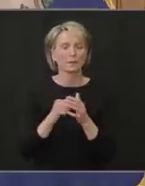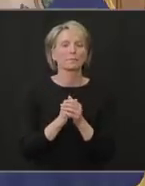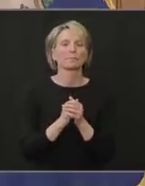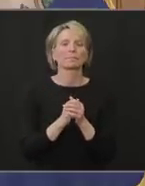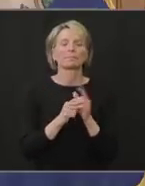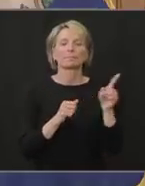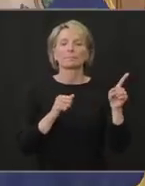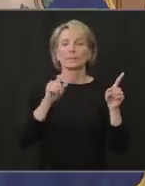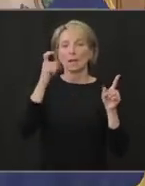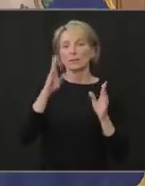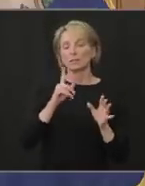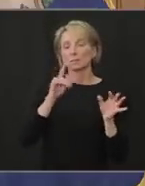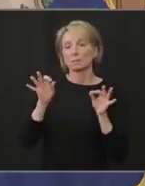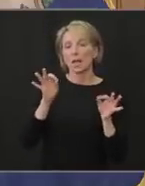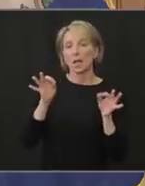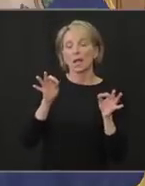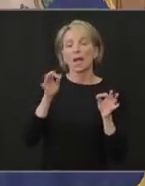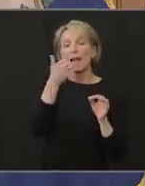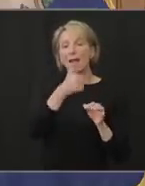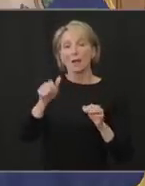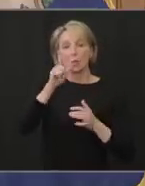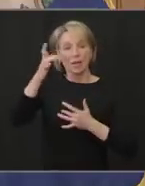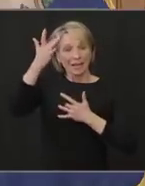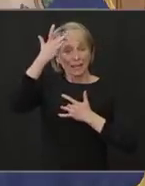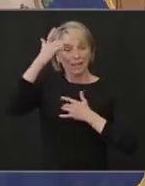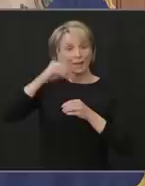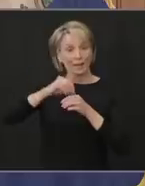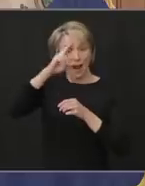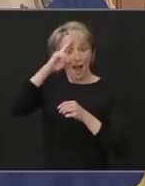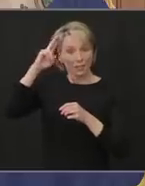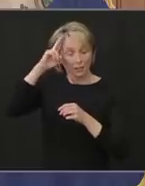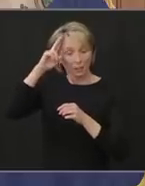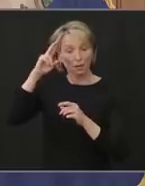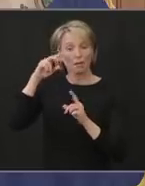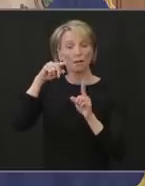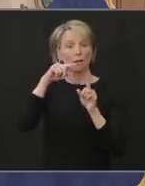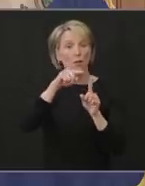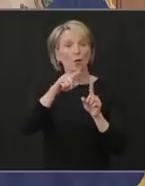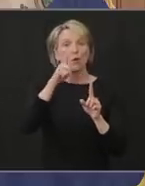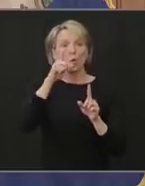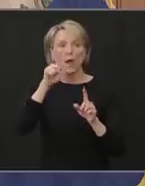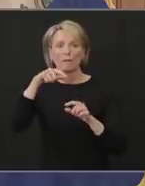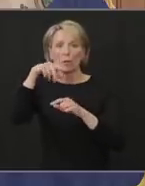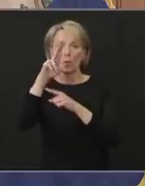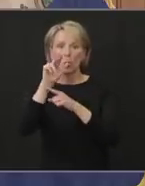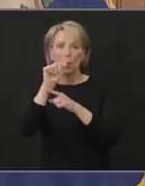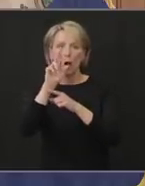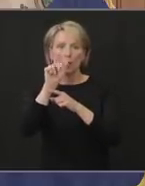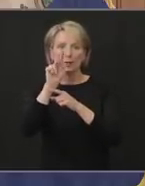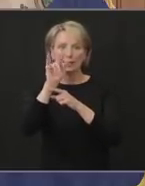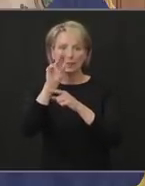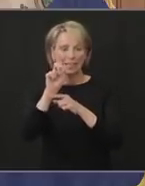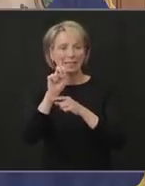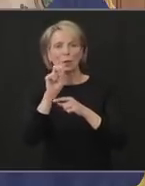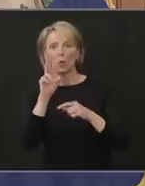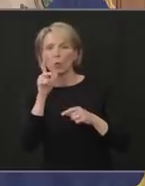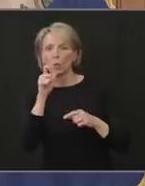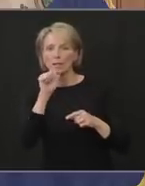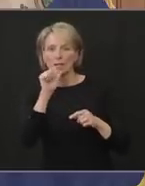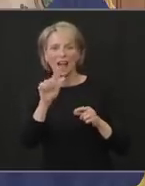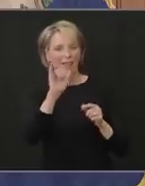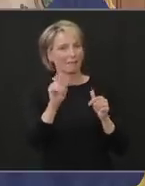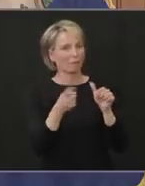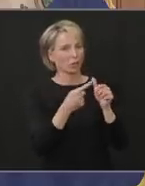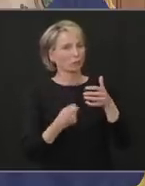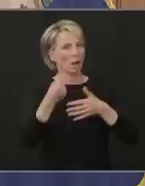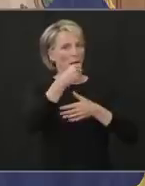those who are ill in the hospital. So we know who has to be quarantined and who doesn't. Secondly, it's going to be our